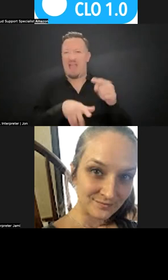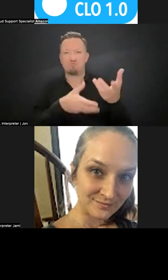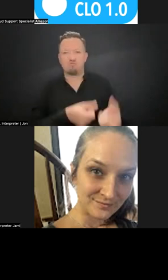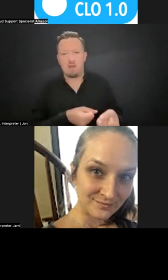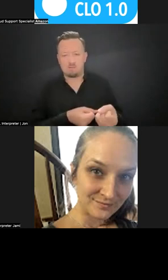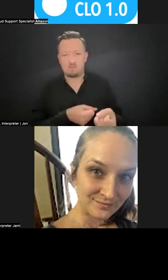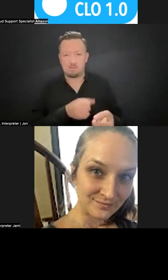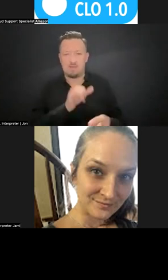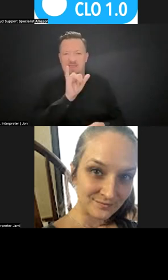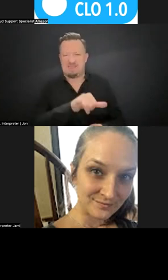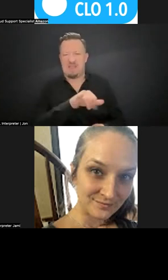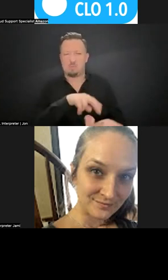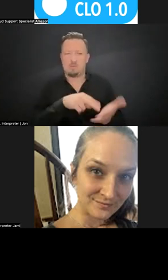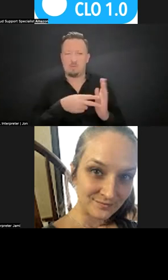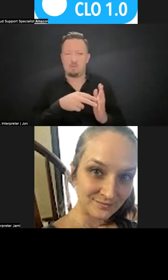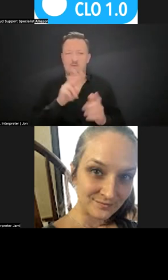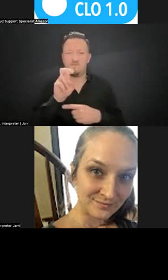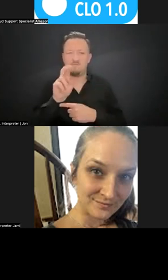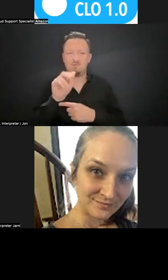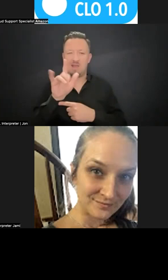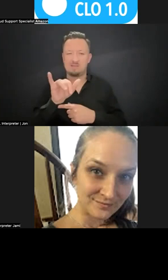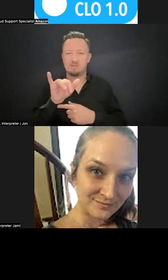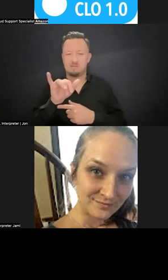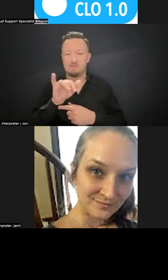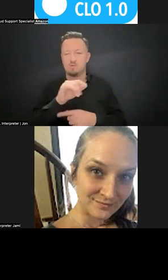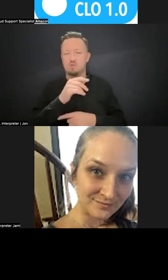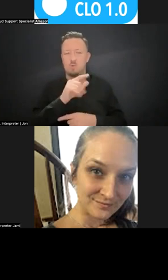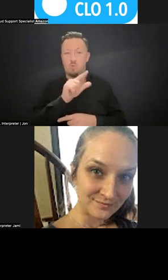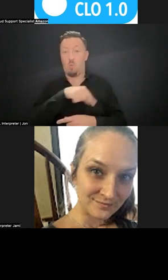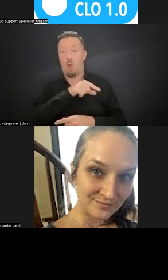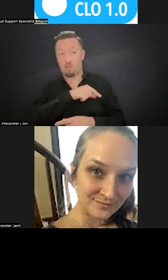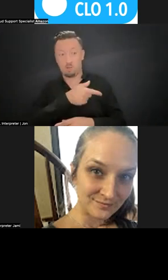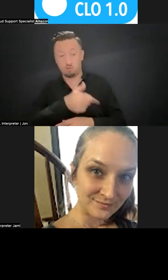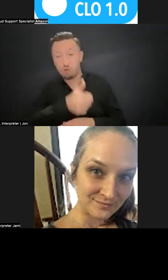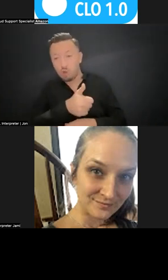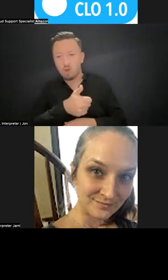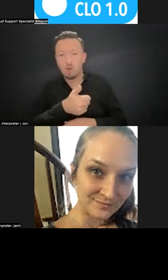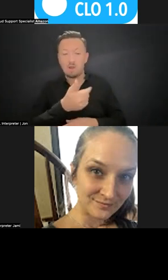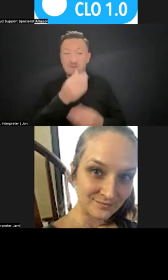are some of the another feature of this.